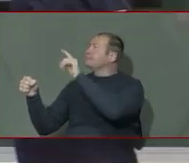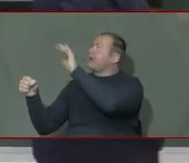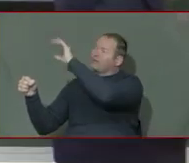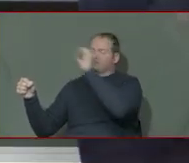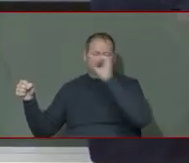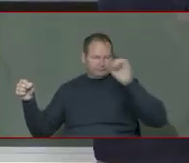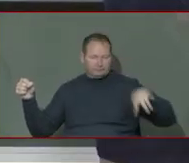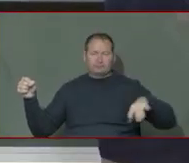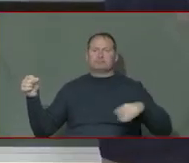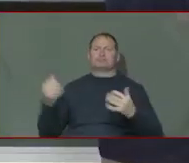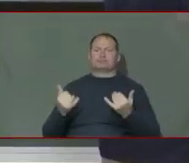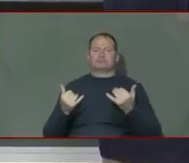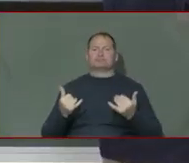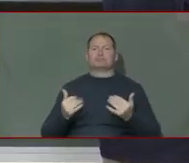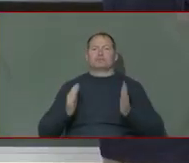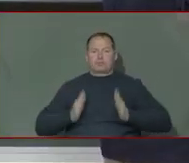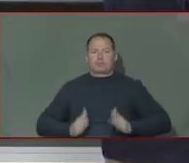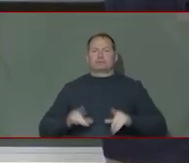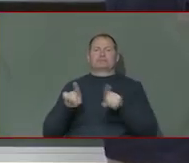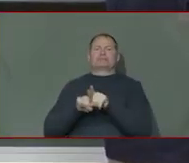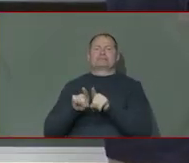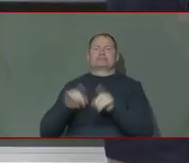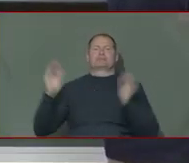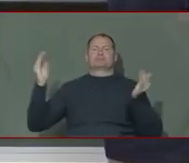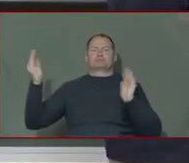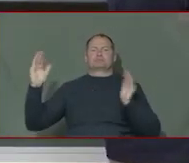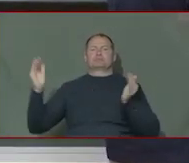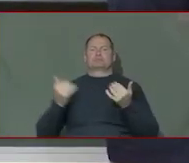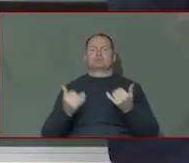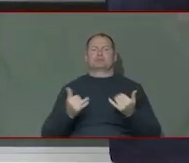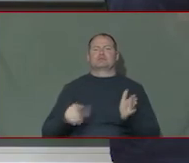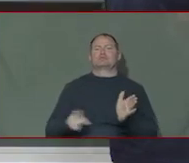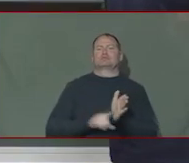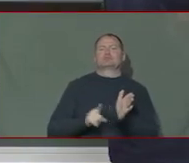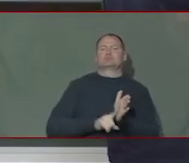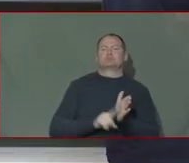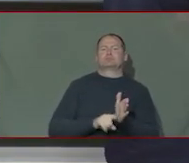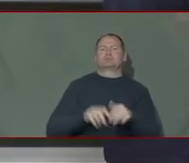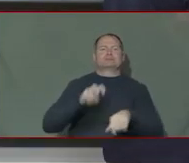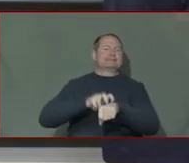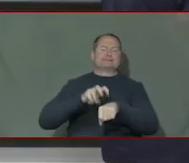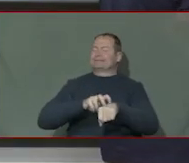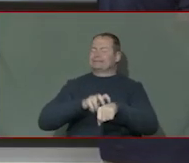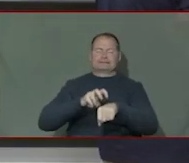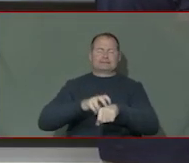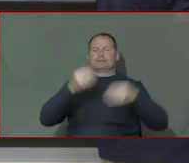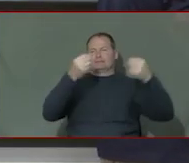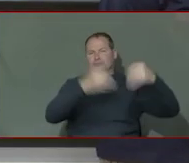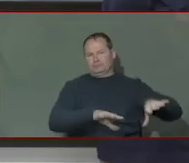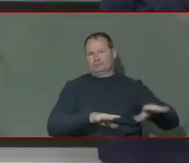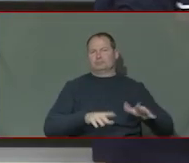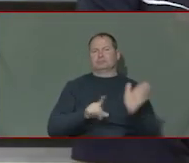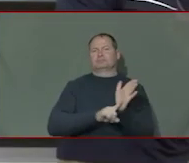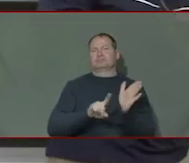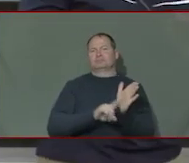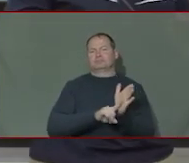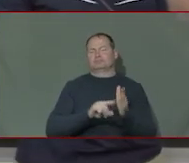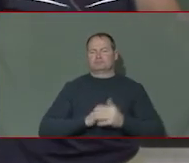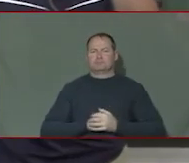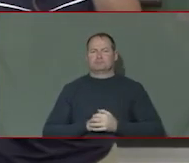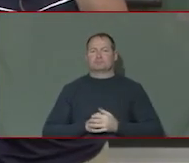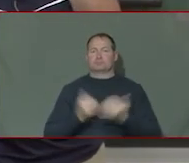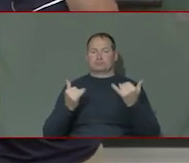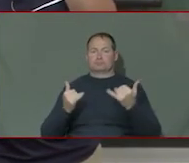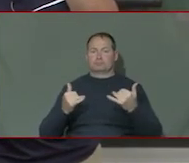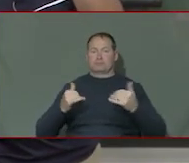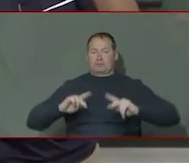it work here? Let's just recap what you did in grade 11. If you go into the kidneys, you